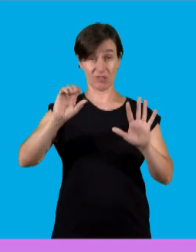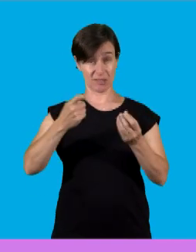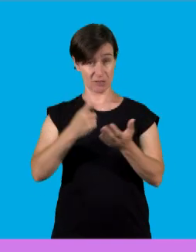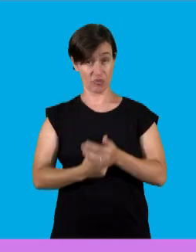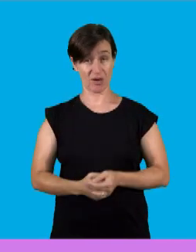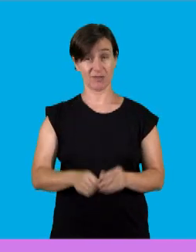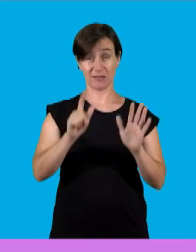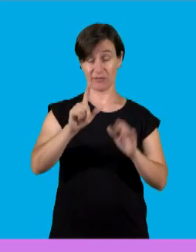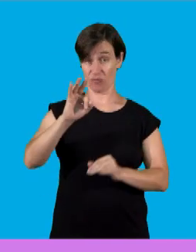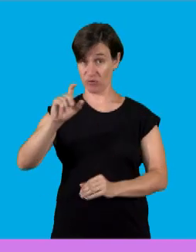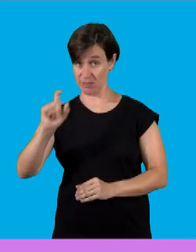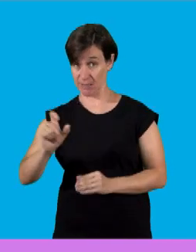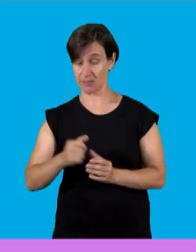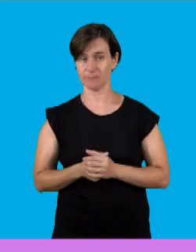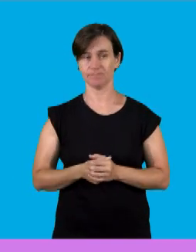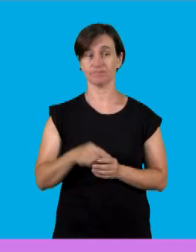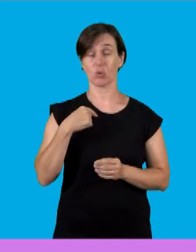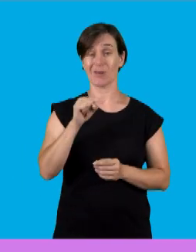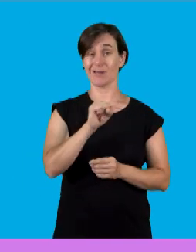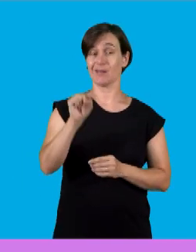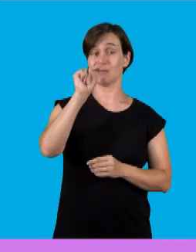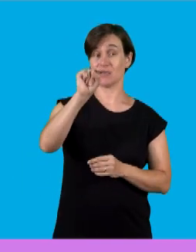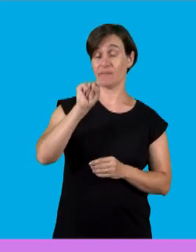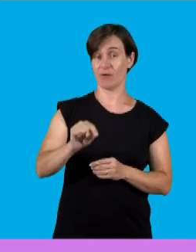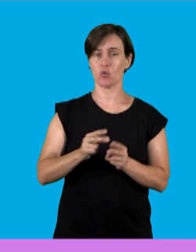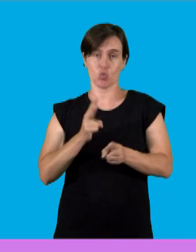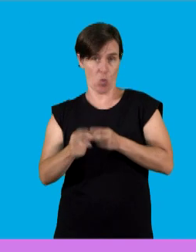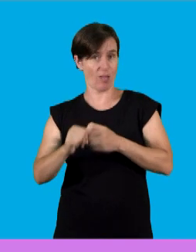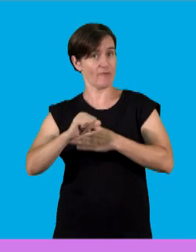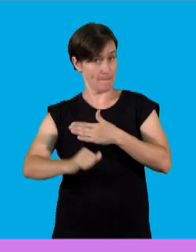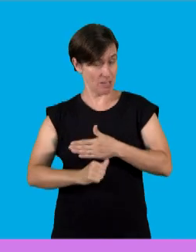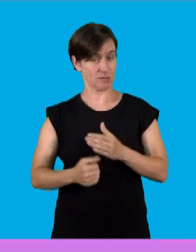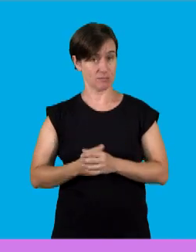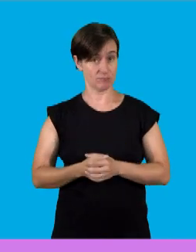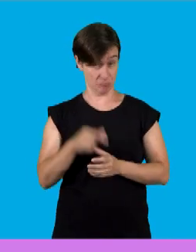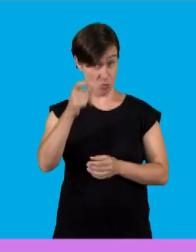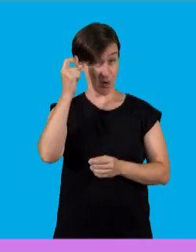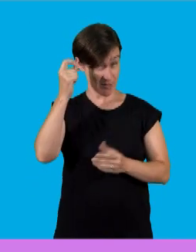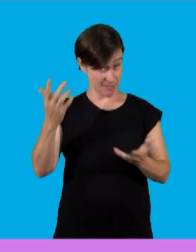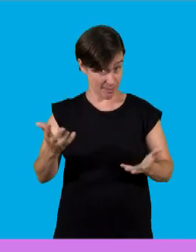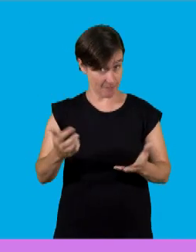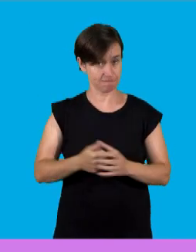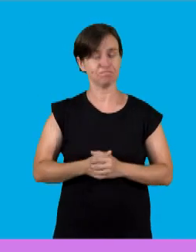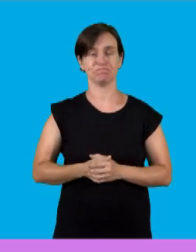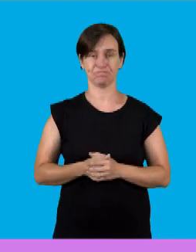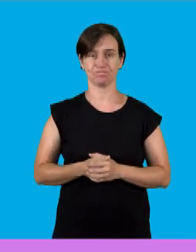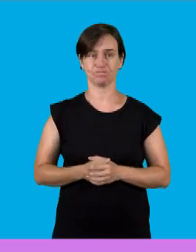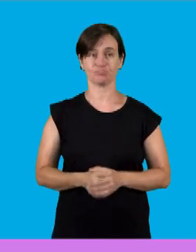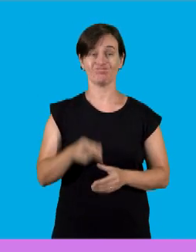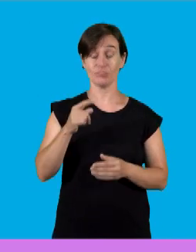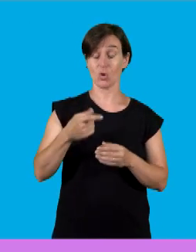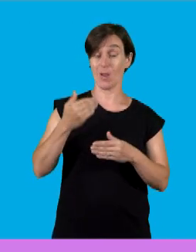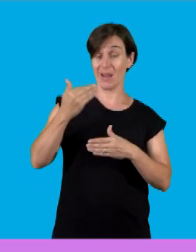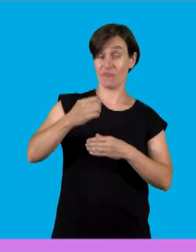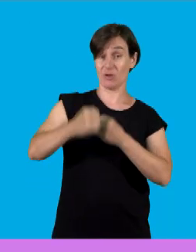383,360 rand and 73 cents, and we divide that by 12 months. You still with me? All right, so take that